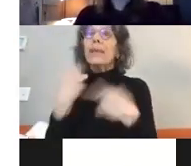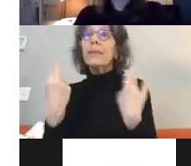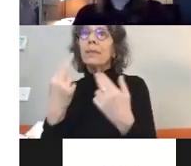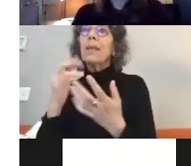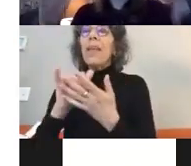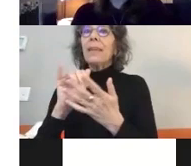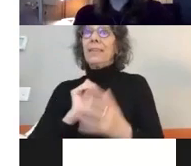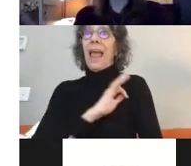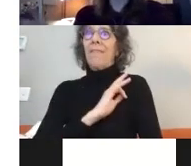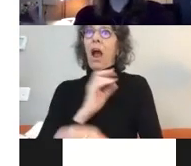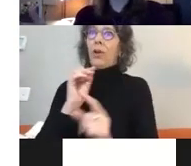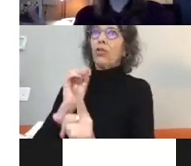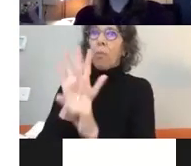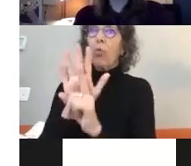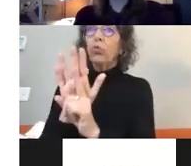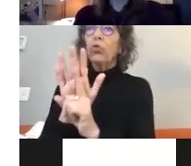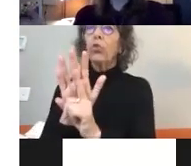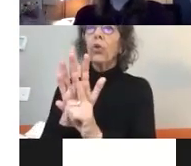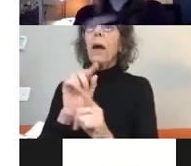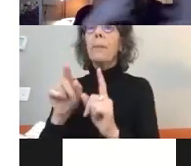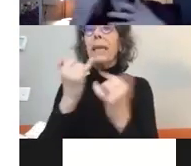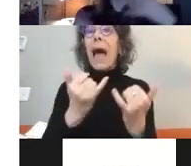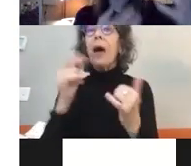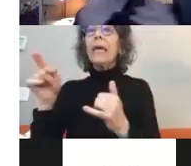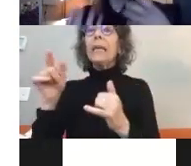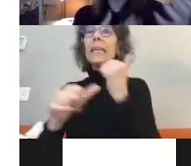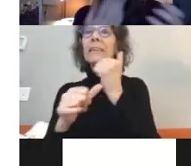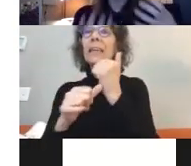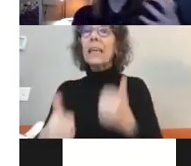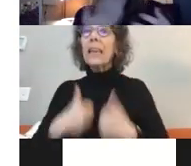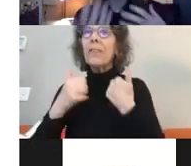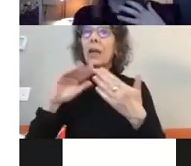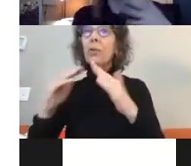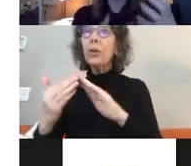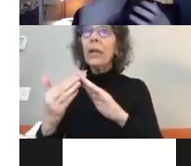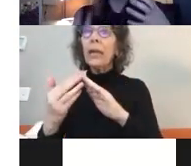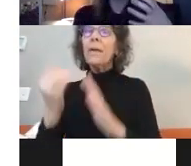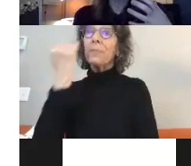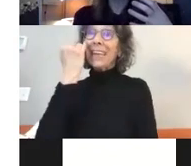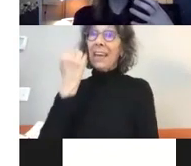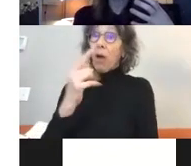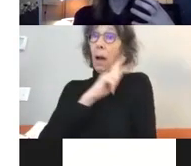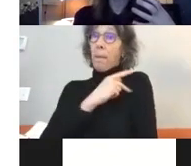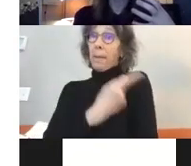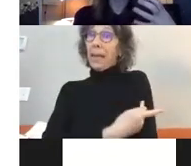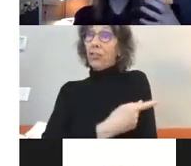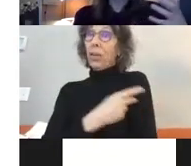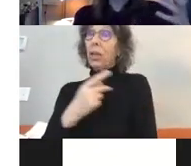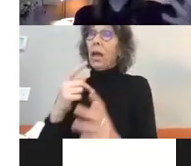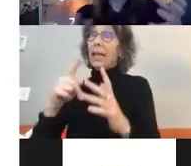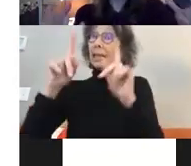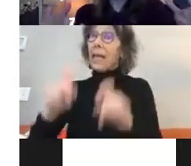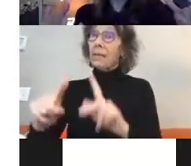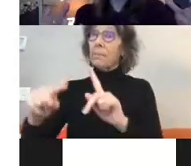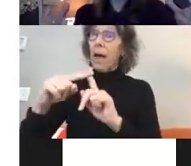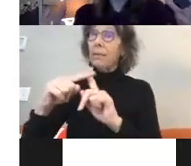a retirement home or assisted living community. Once one of the patients start having or testing positive for COVID, it's